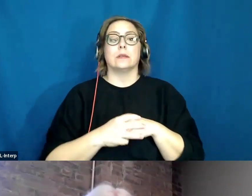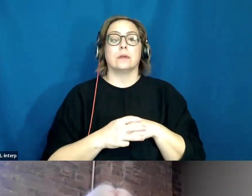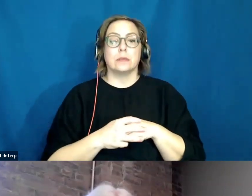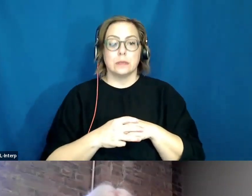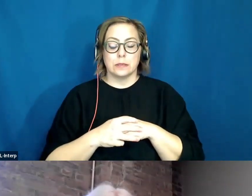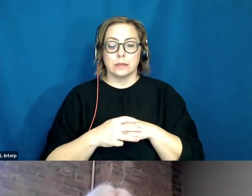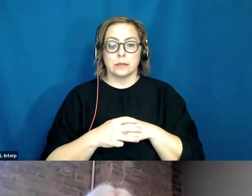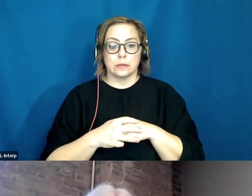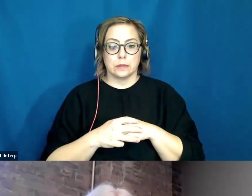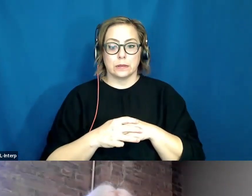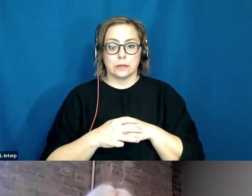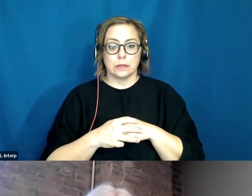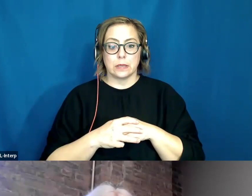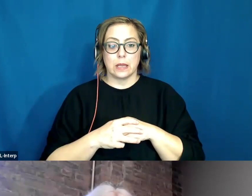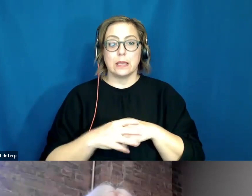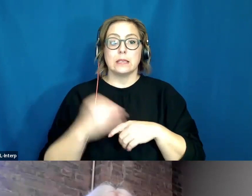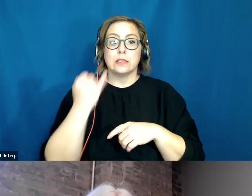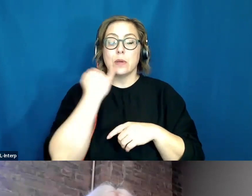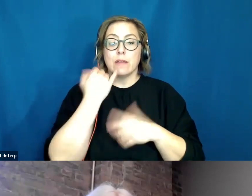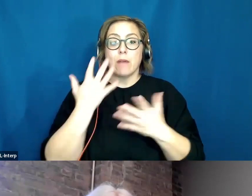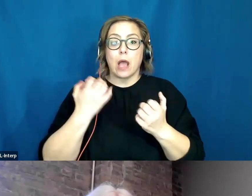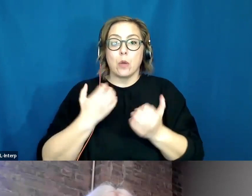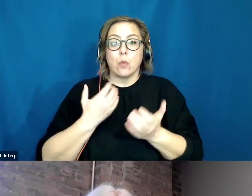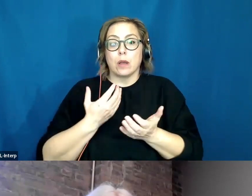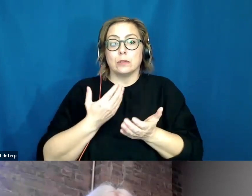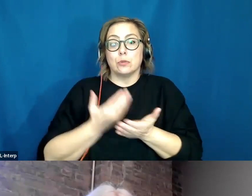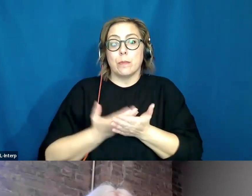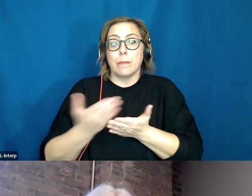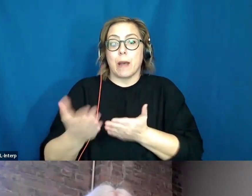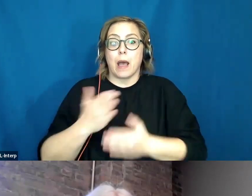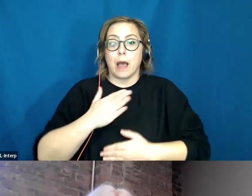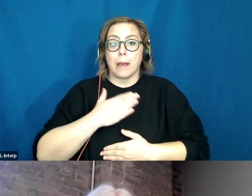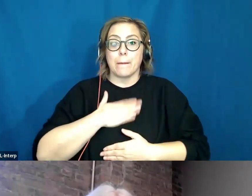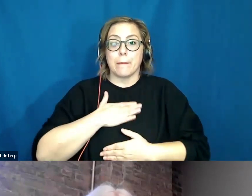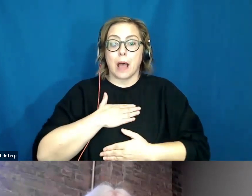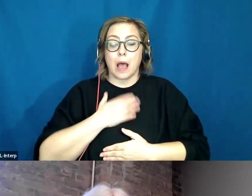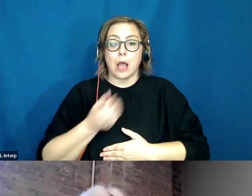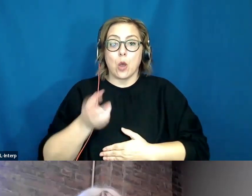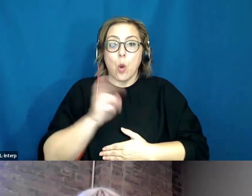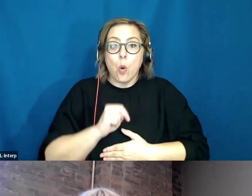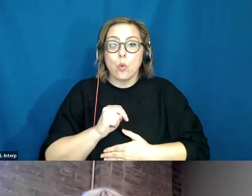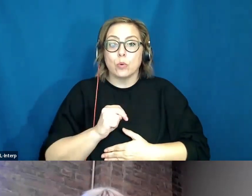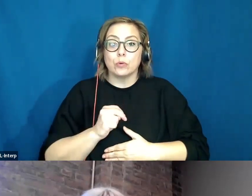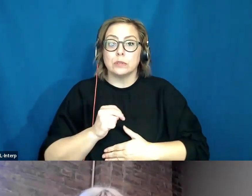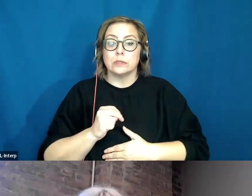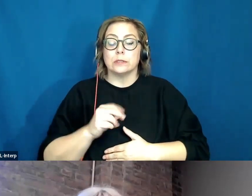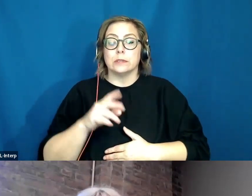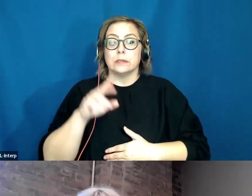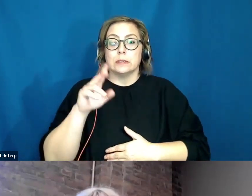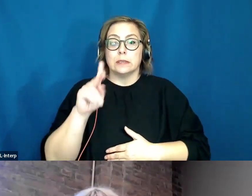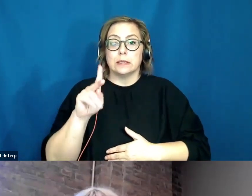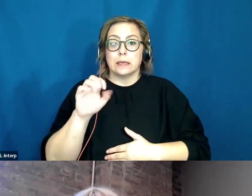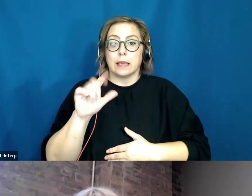personal kiln to really cut down on, travel and stuff like that?